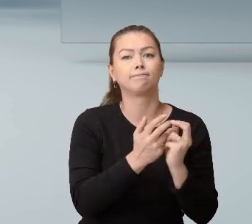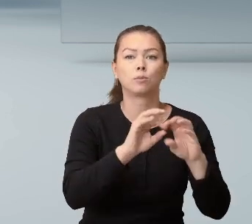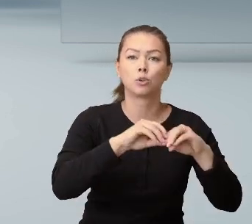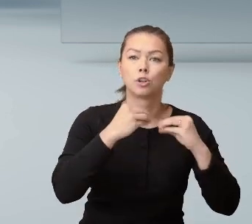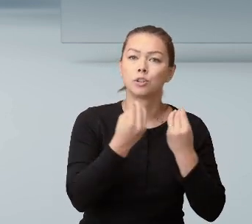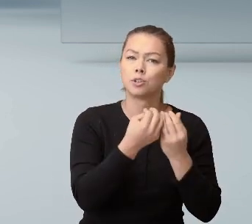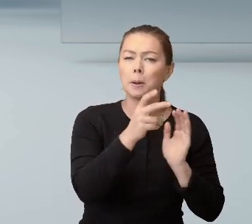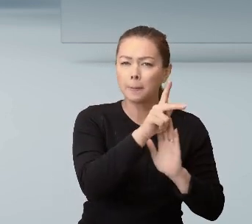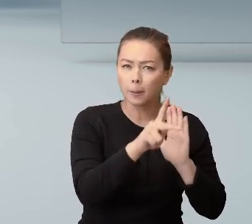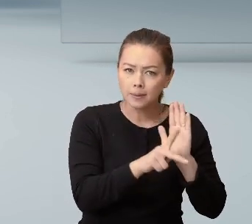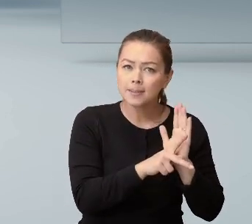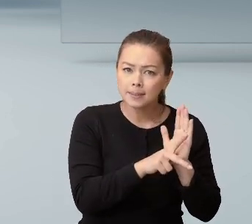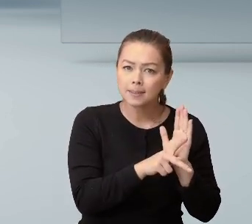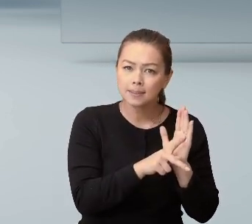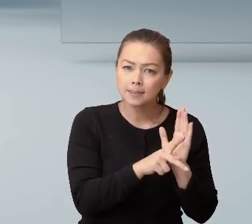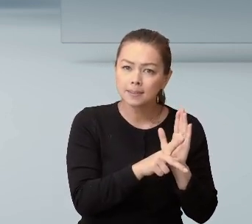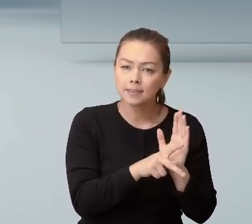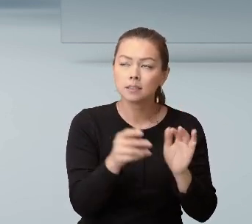classification policy.